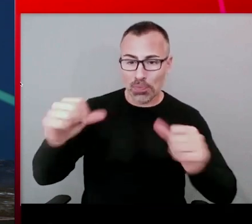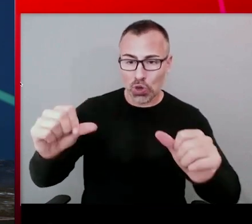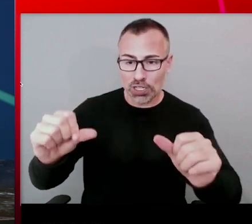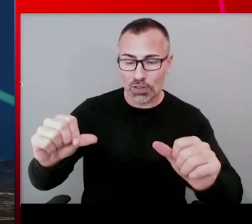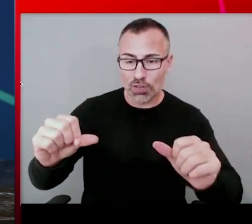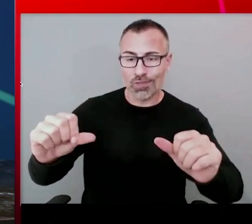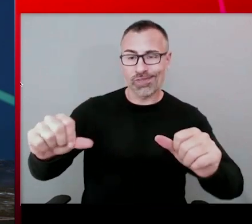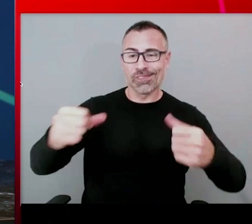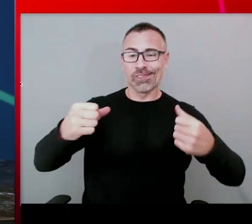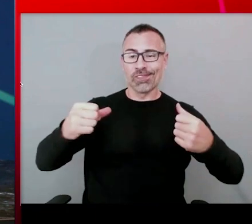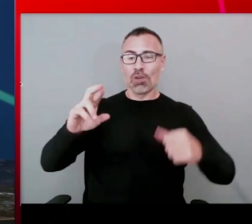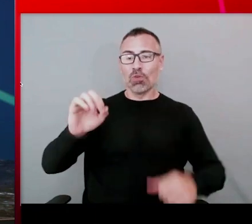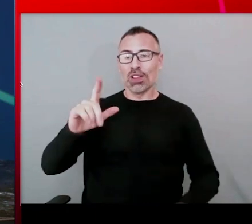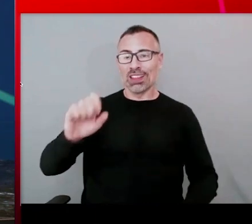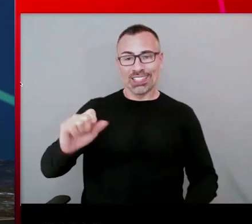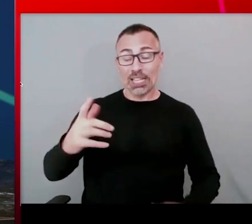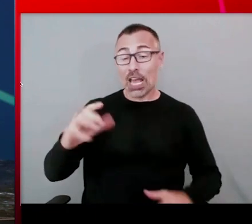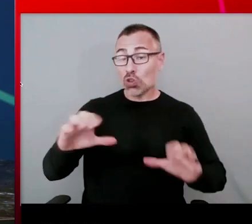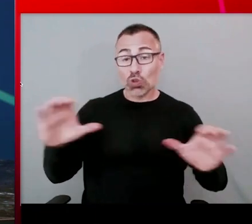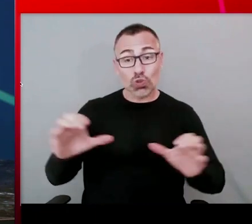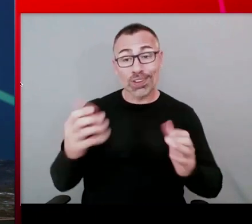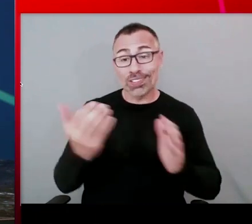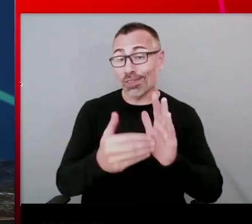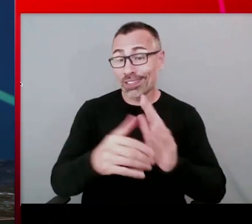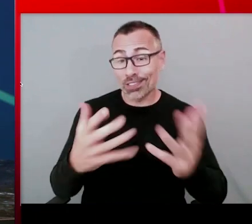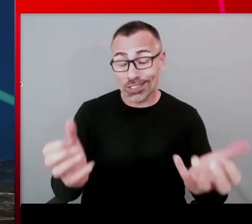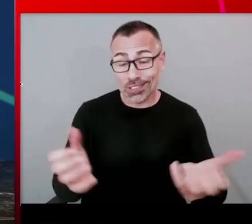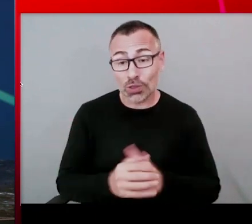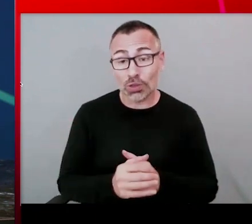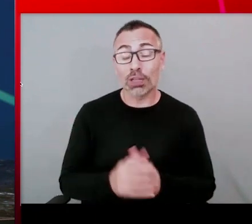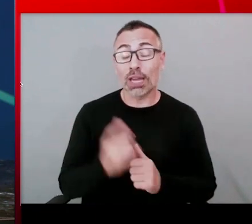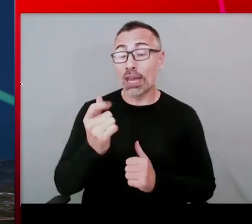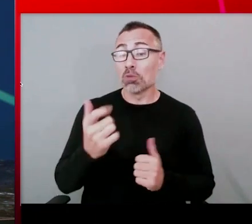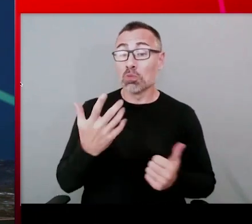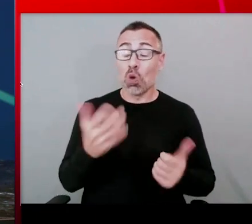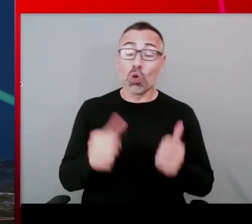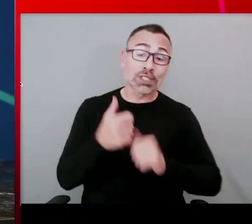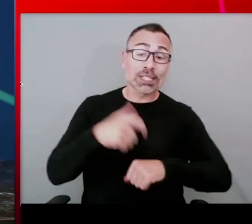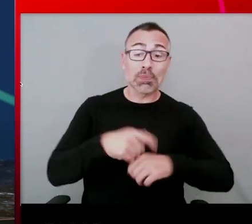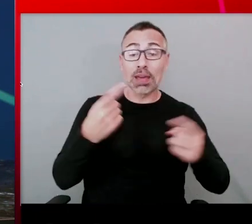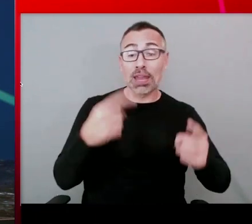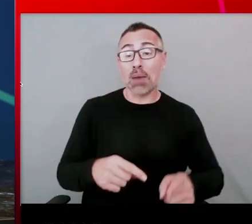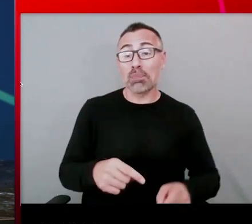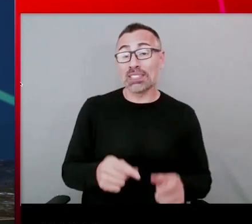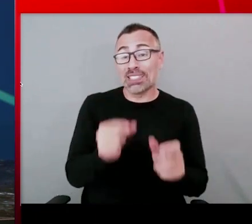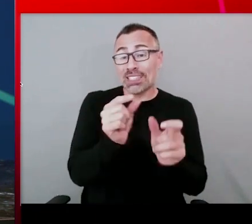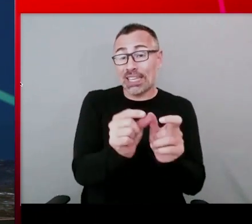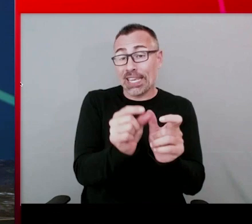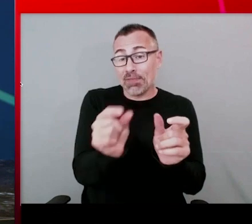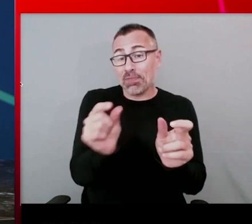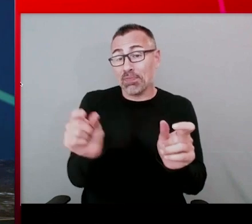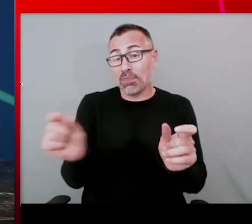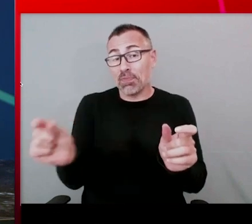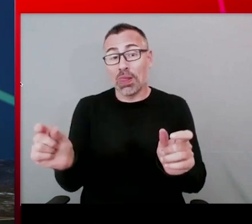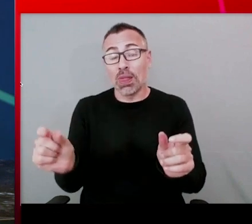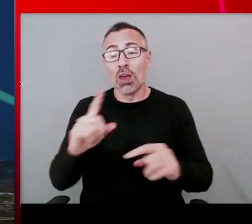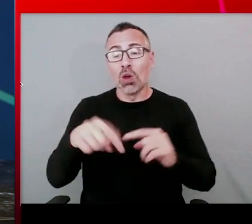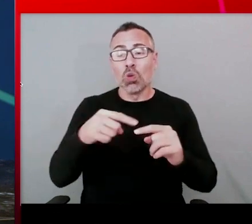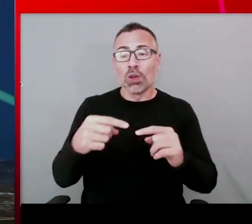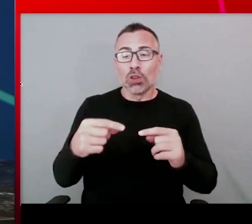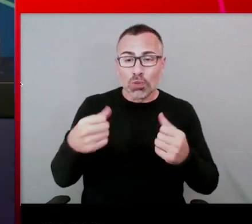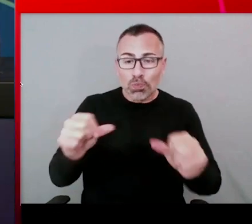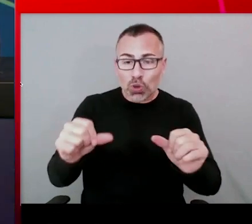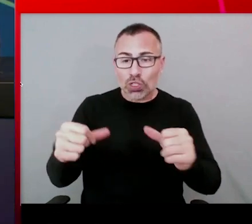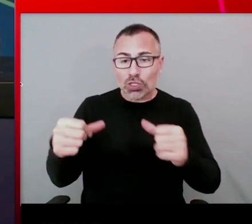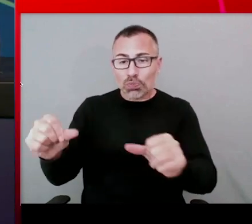often as you want. And usually they tend to be small increments. And having been there myself, when you push little things at a time, you